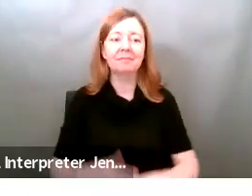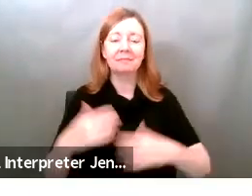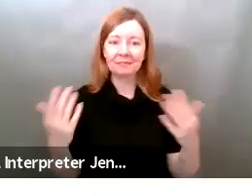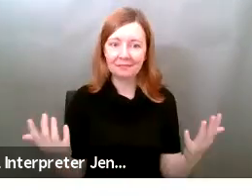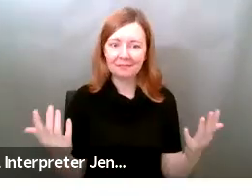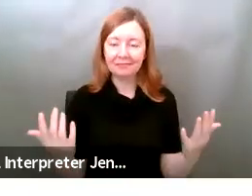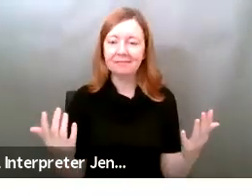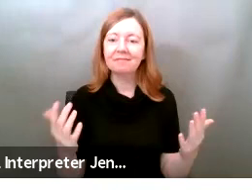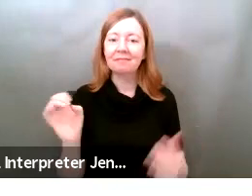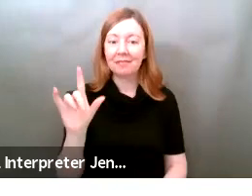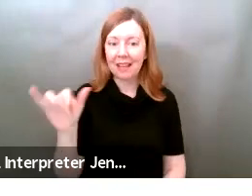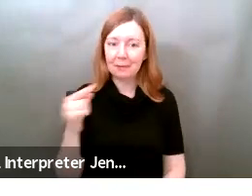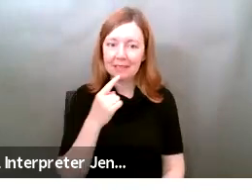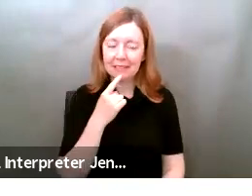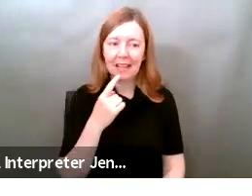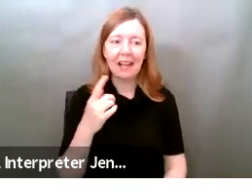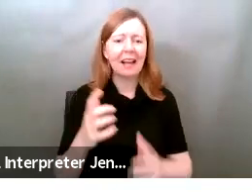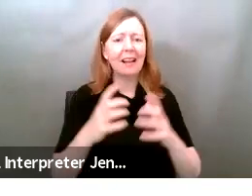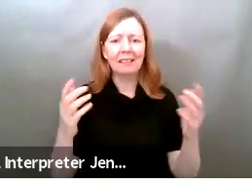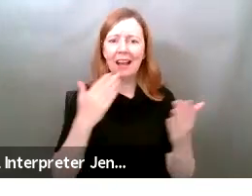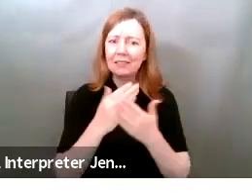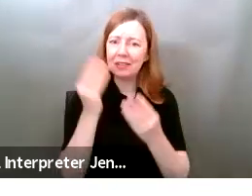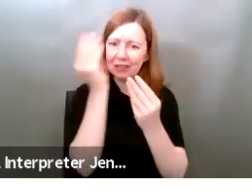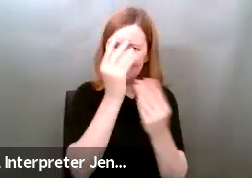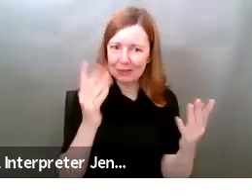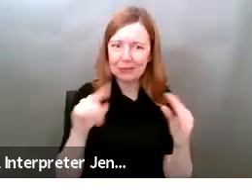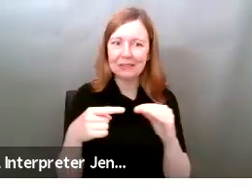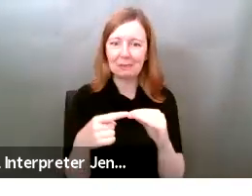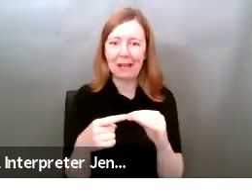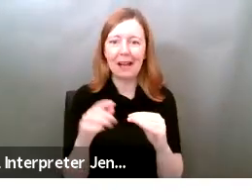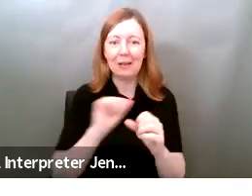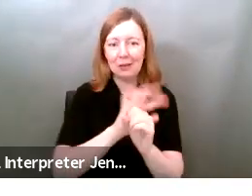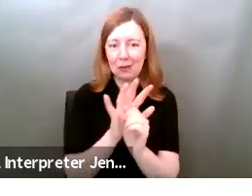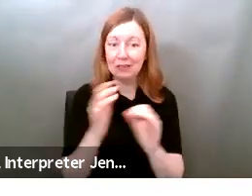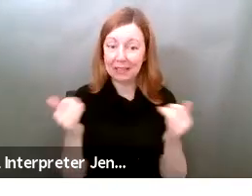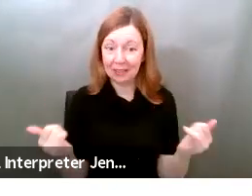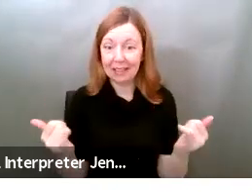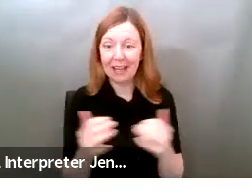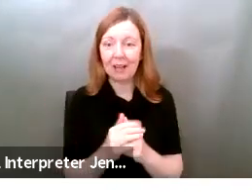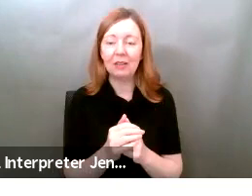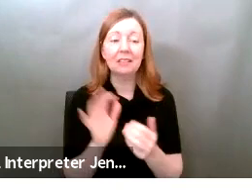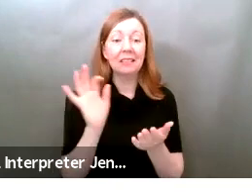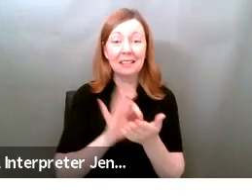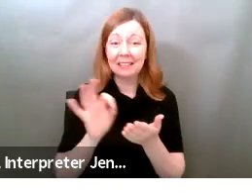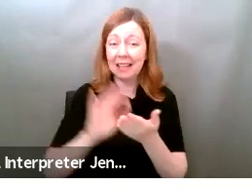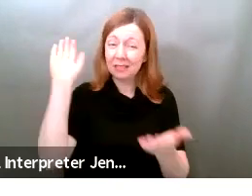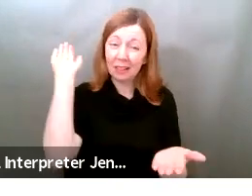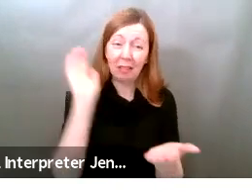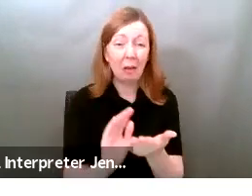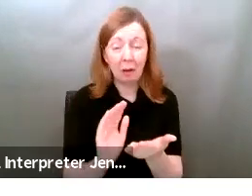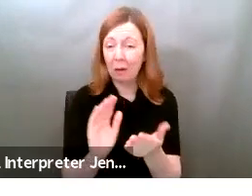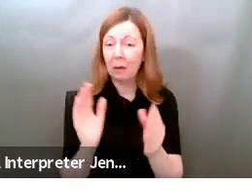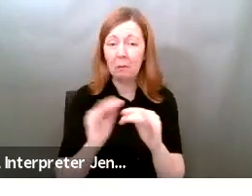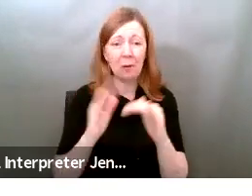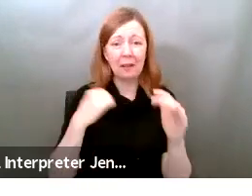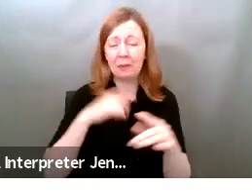So, as Emily said, there's a lot of good news about COVID in our city. Rates are low, lower than we've seen them